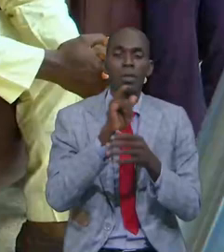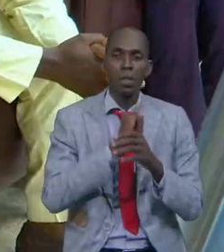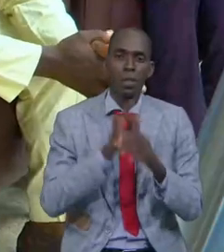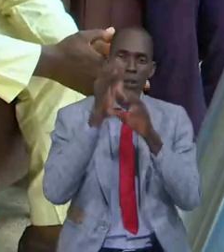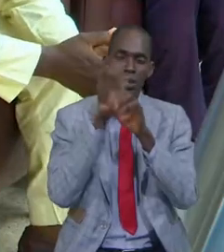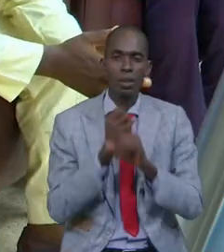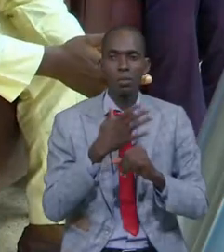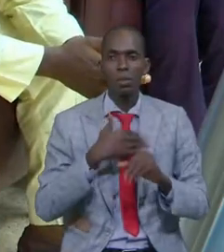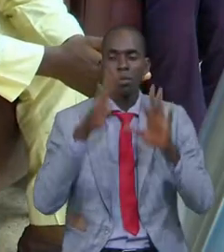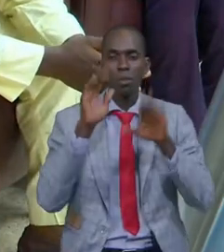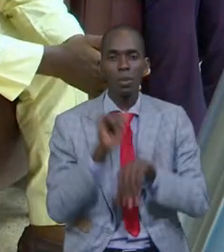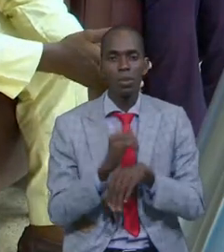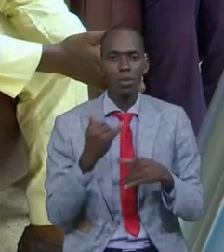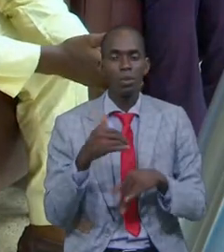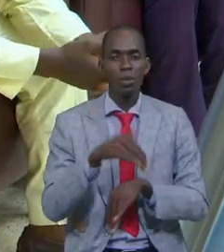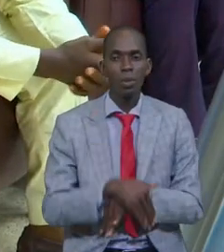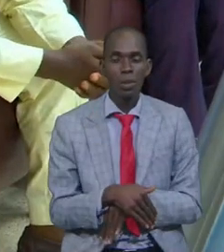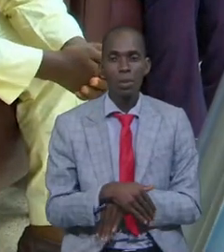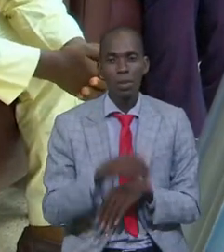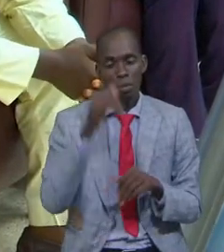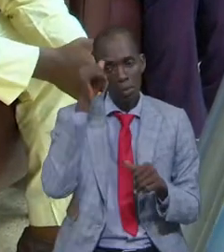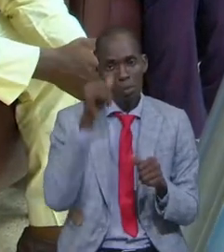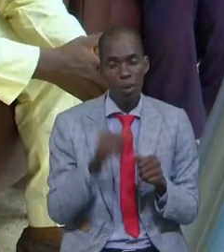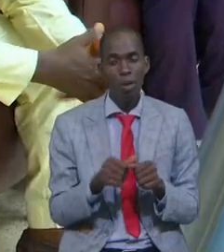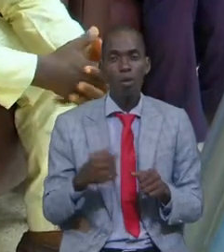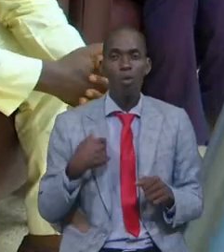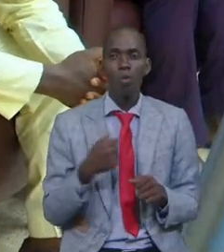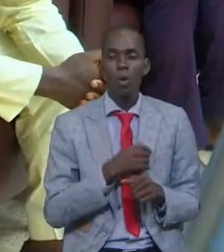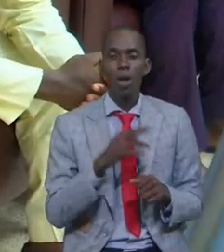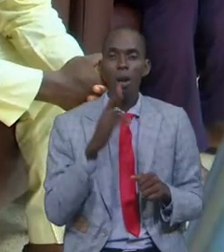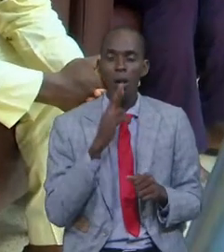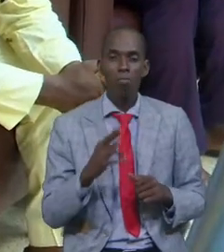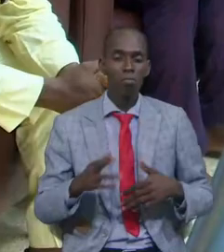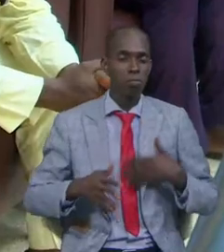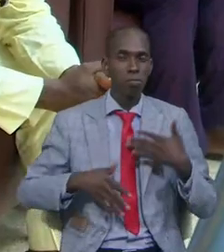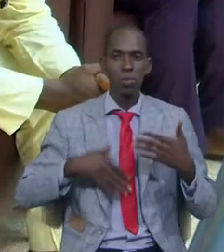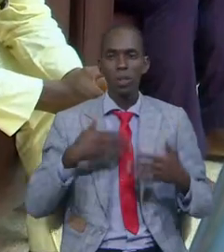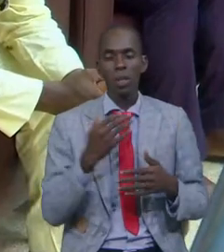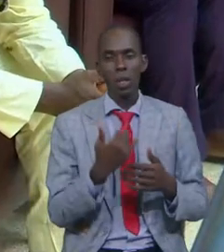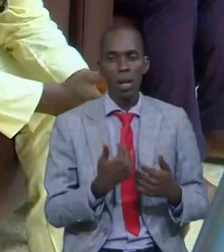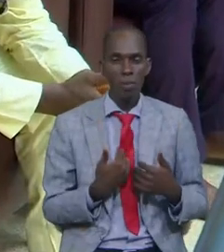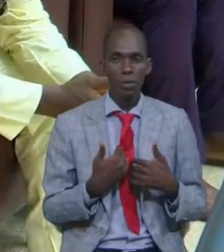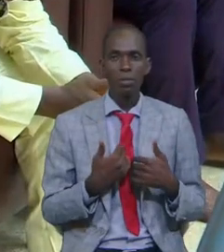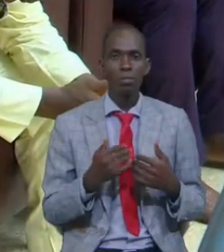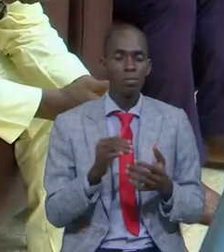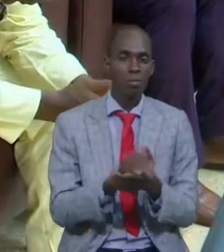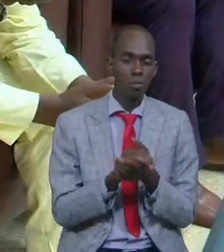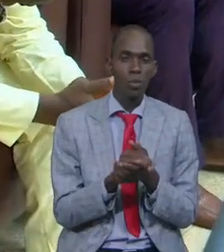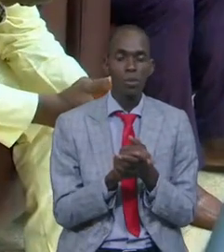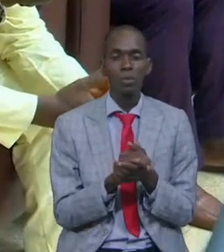miracle tonight. Remember, we are celebrating. And God wants to give you more reasons to